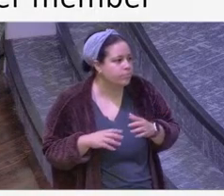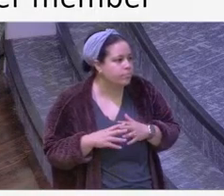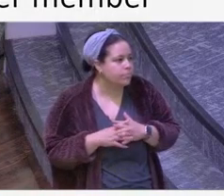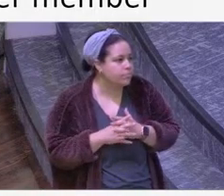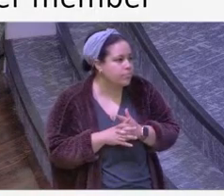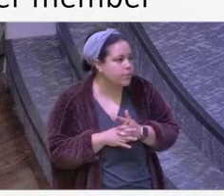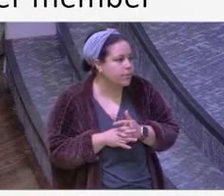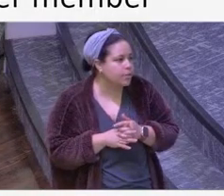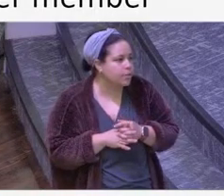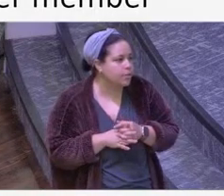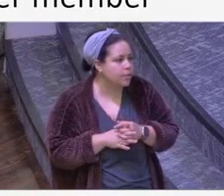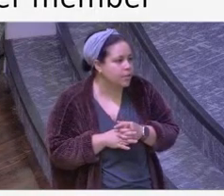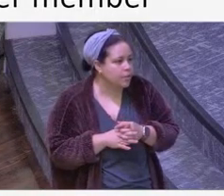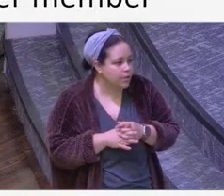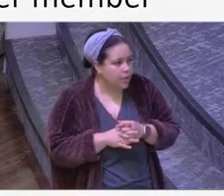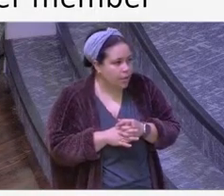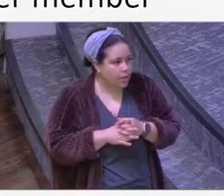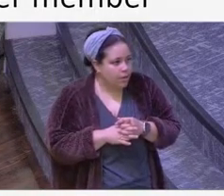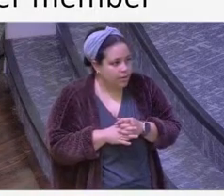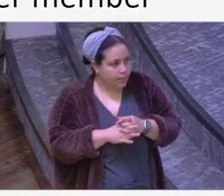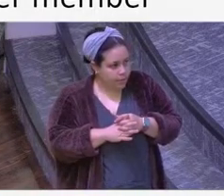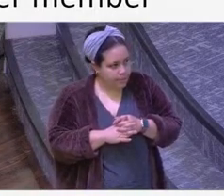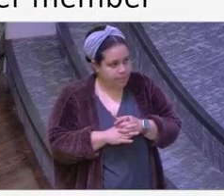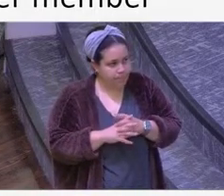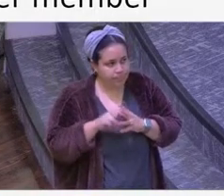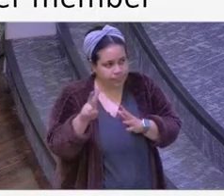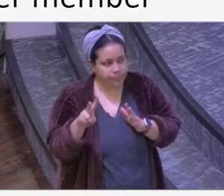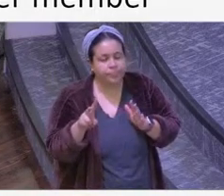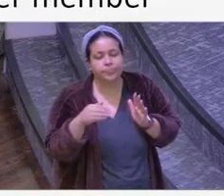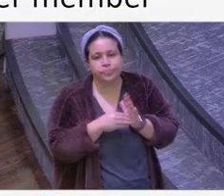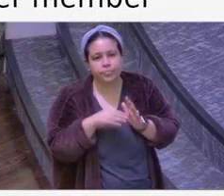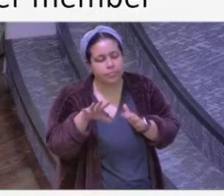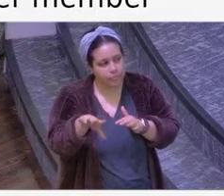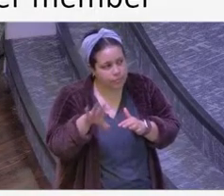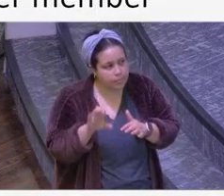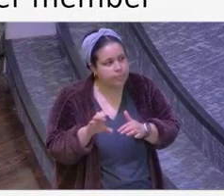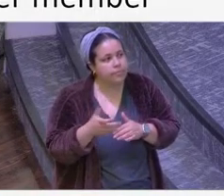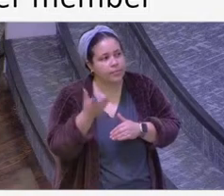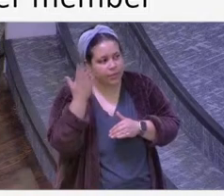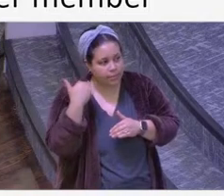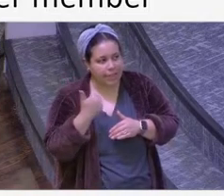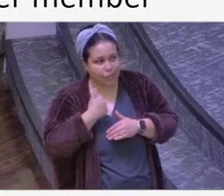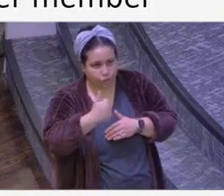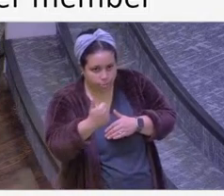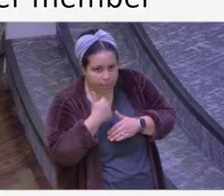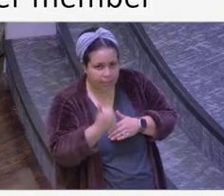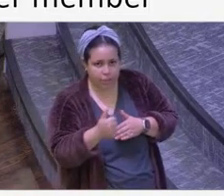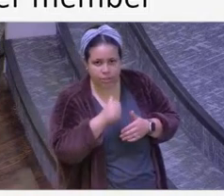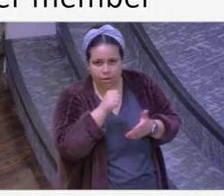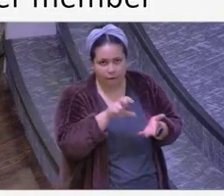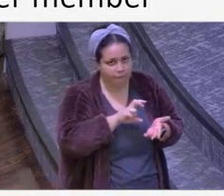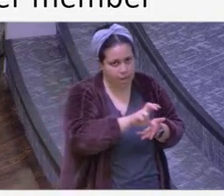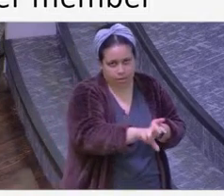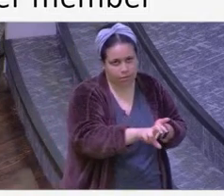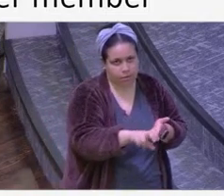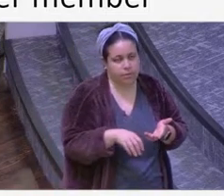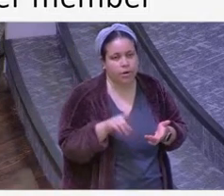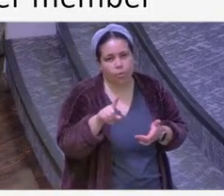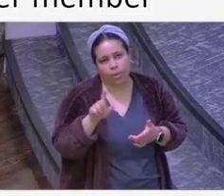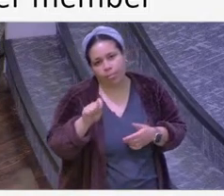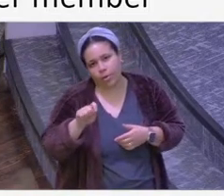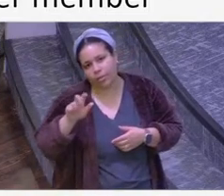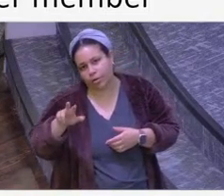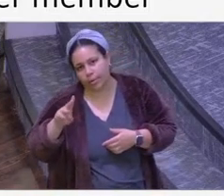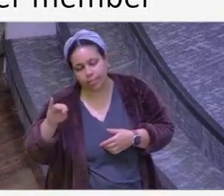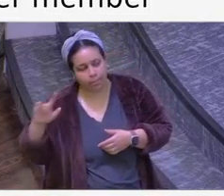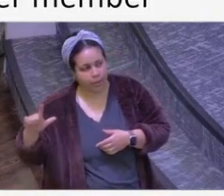area, as we mentioned before, has been one of the areas that has not been funded well by the state in the past. We roughly get about $1.3